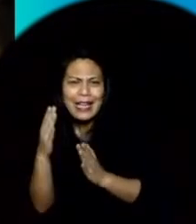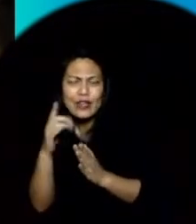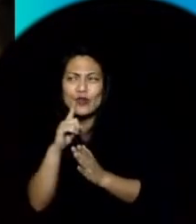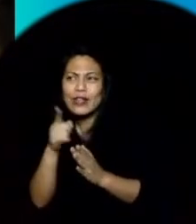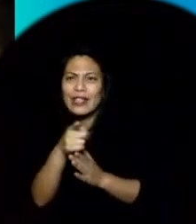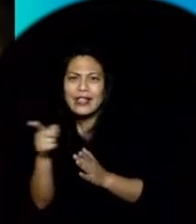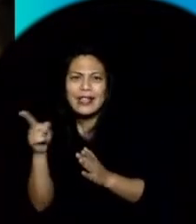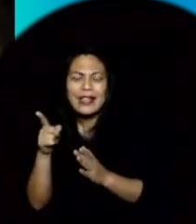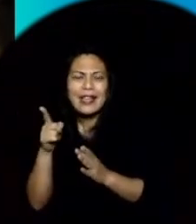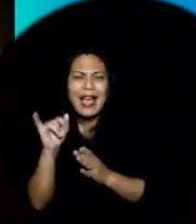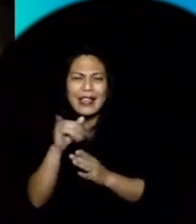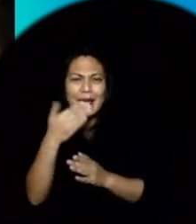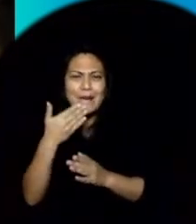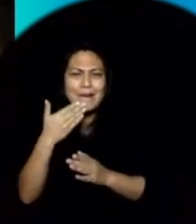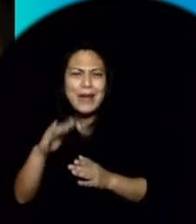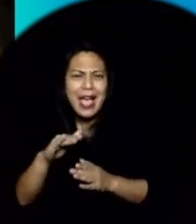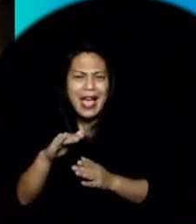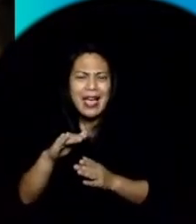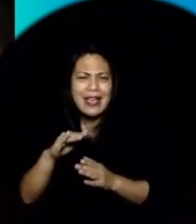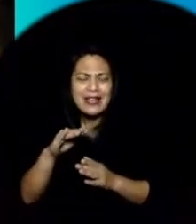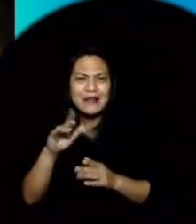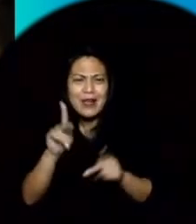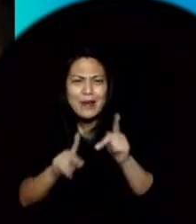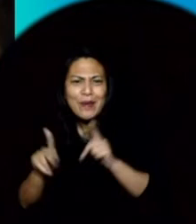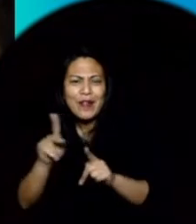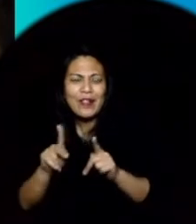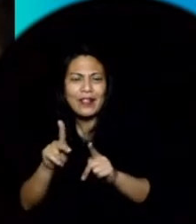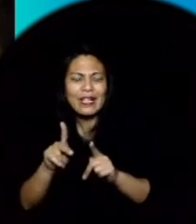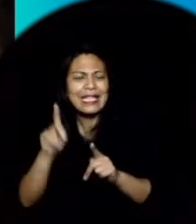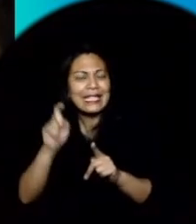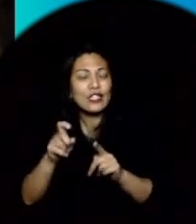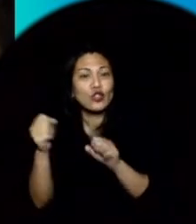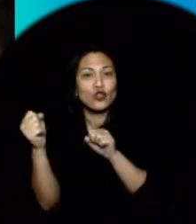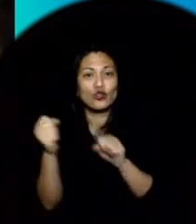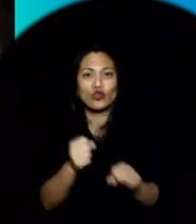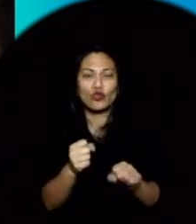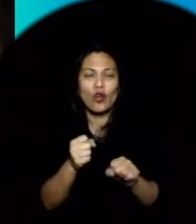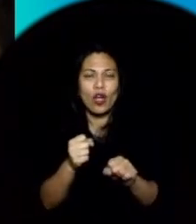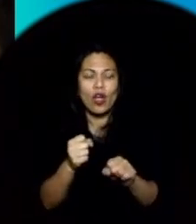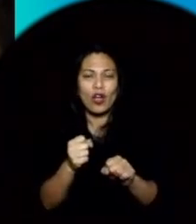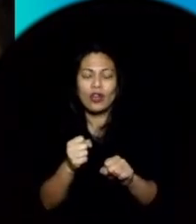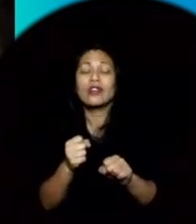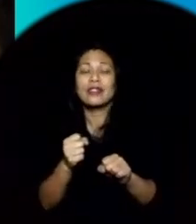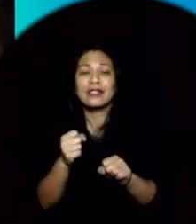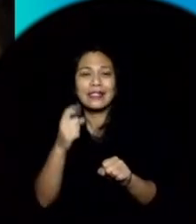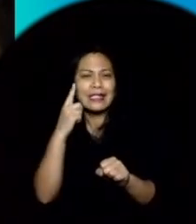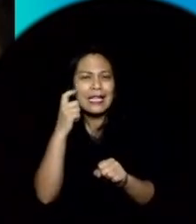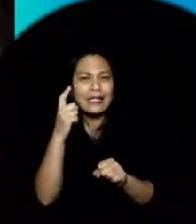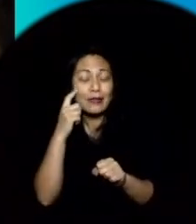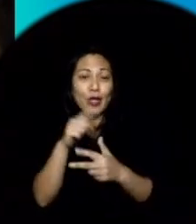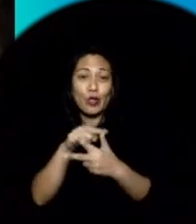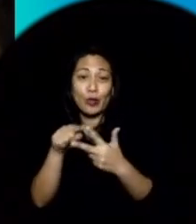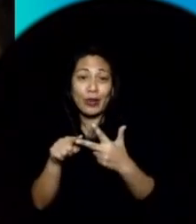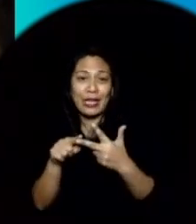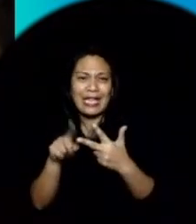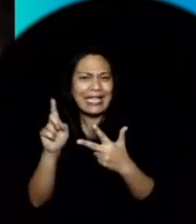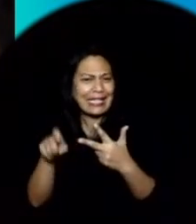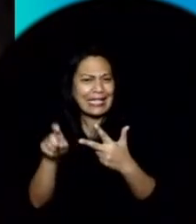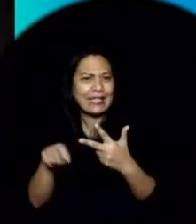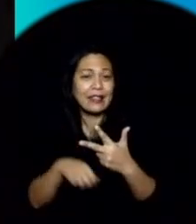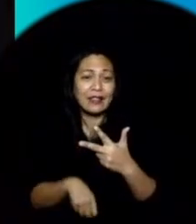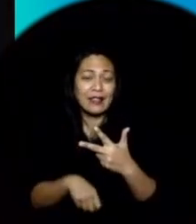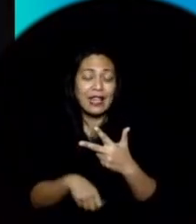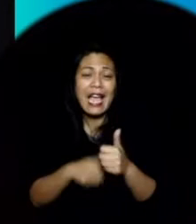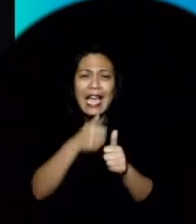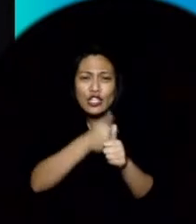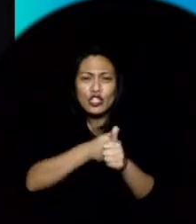and why of your mystery. You need at least three strong suspects for your puzzle,